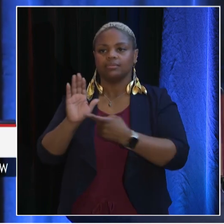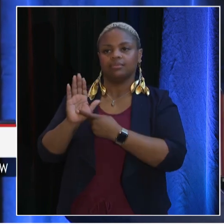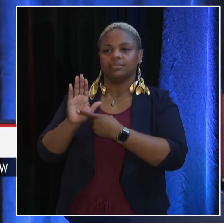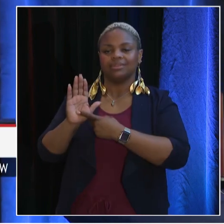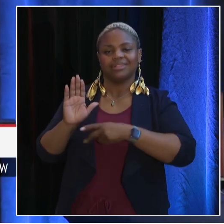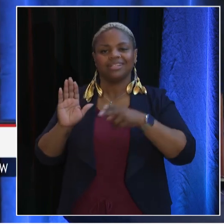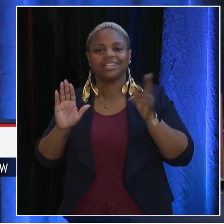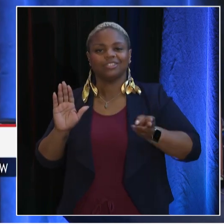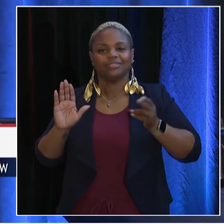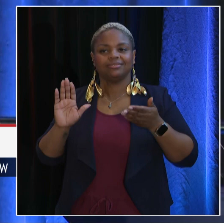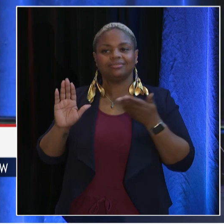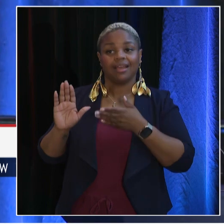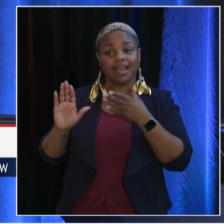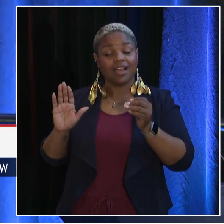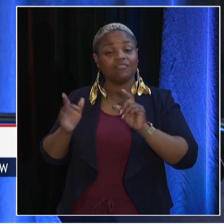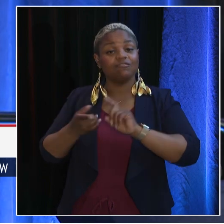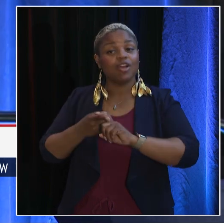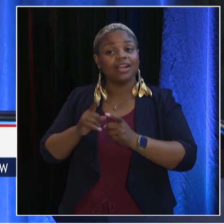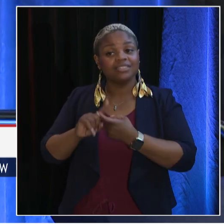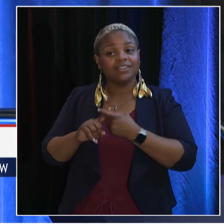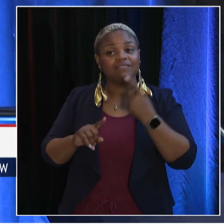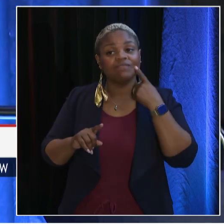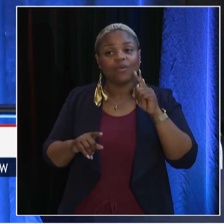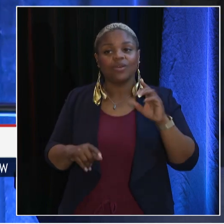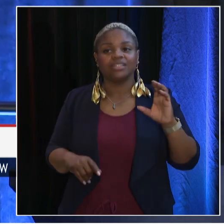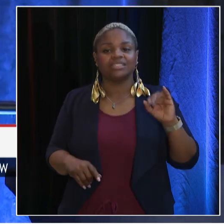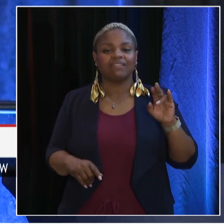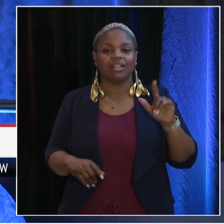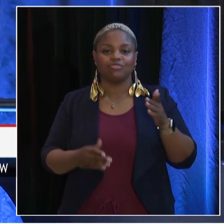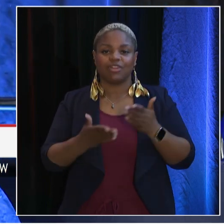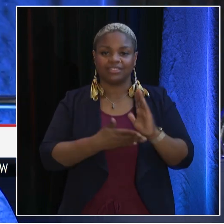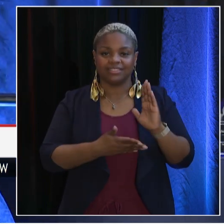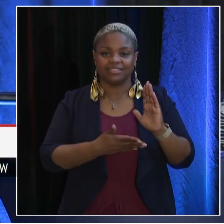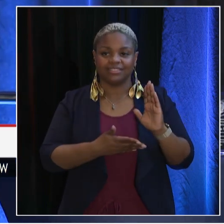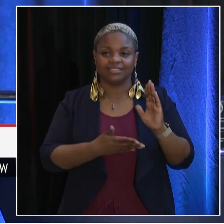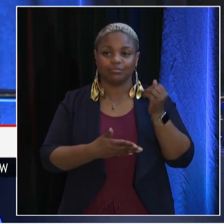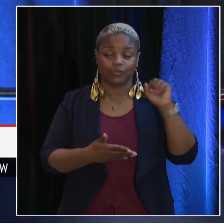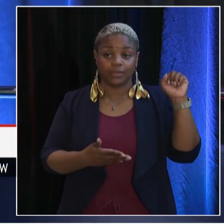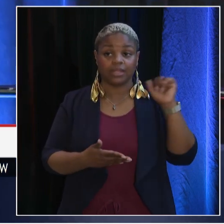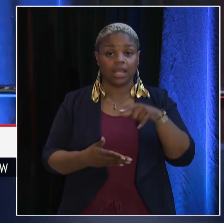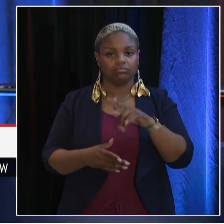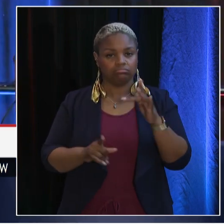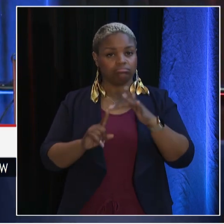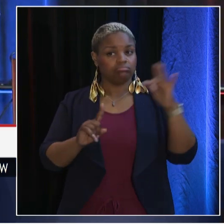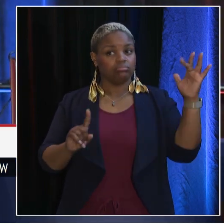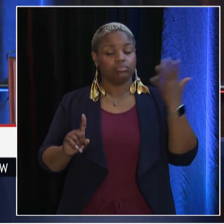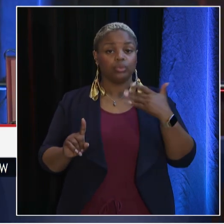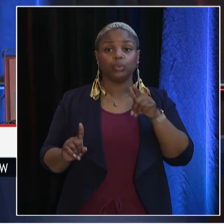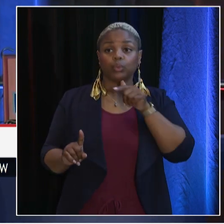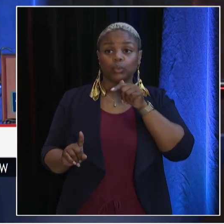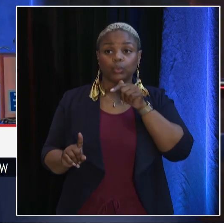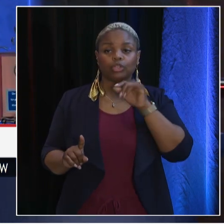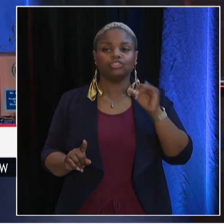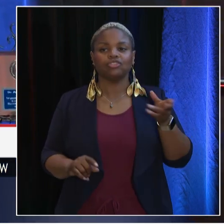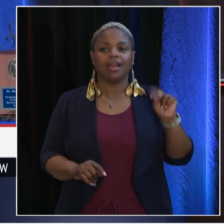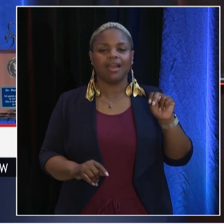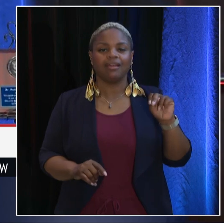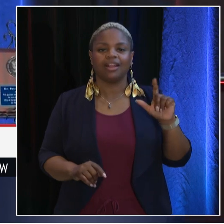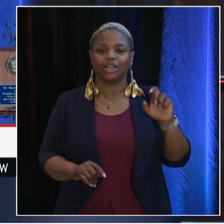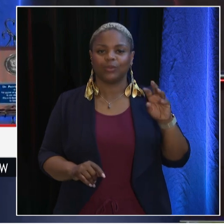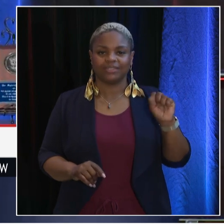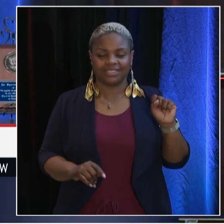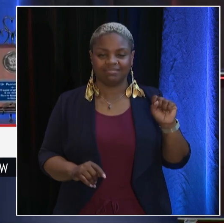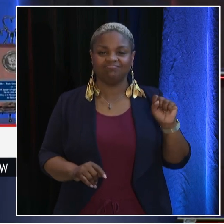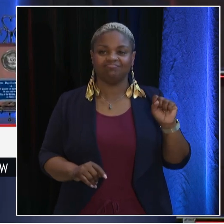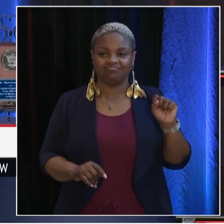great friend to the civil rights movement, the late, great John Lewis. Many of you will